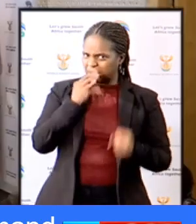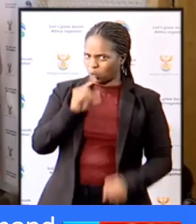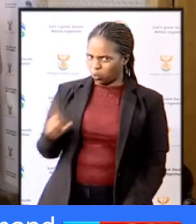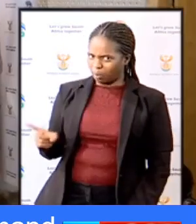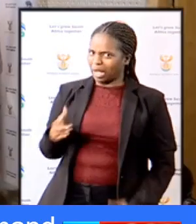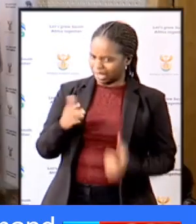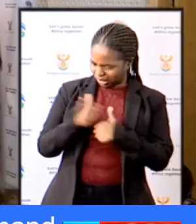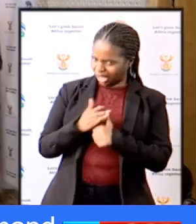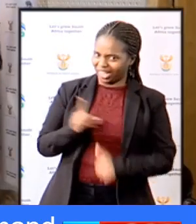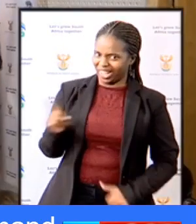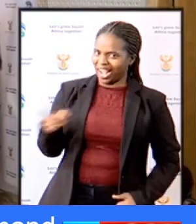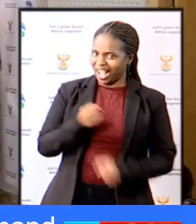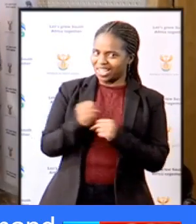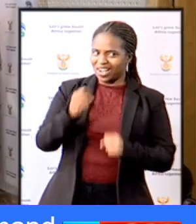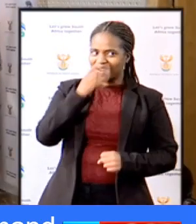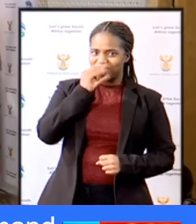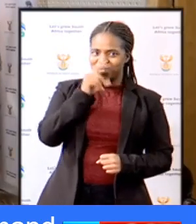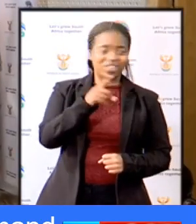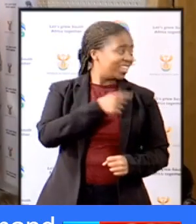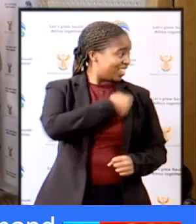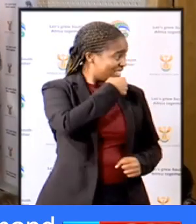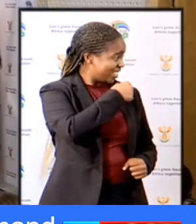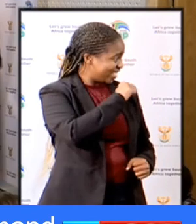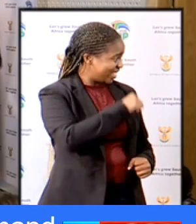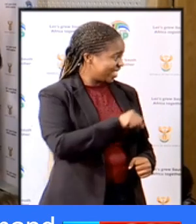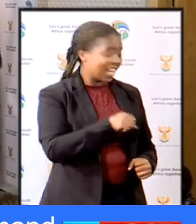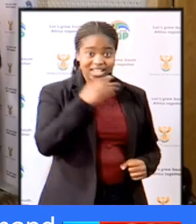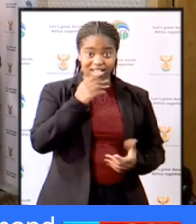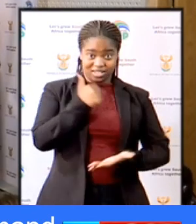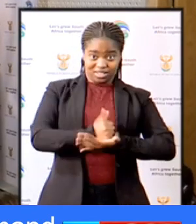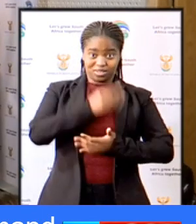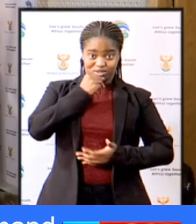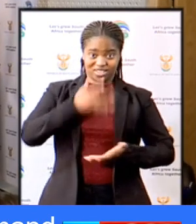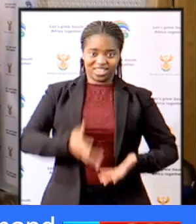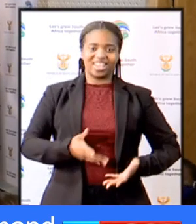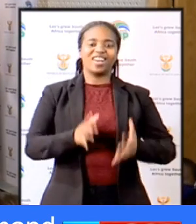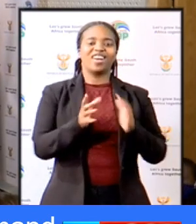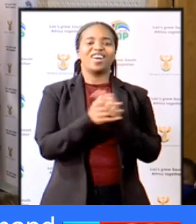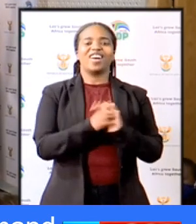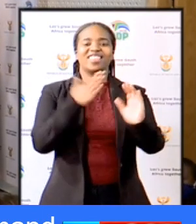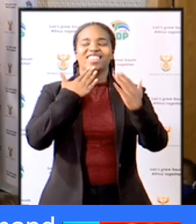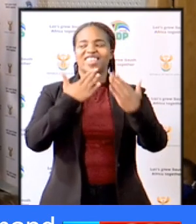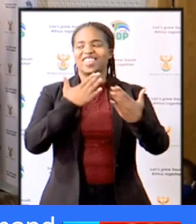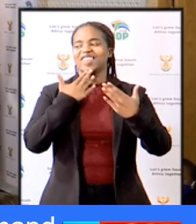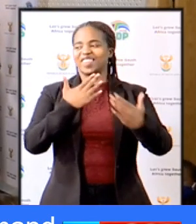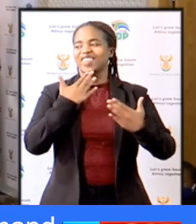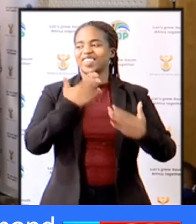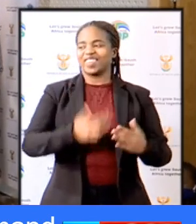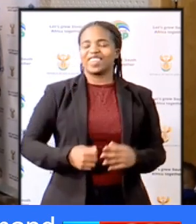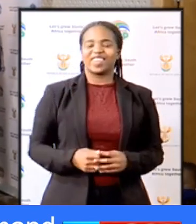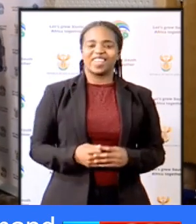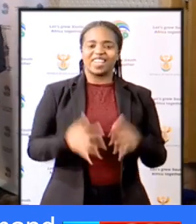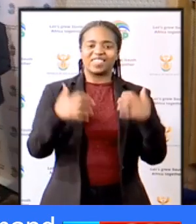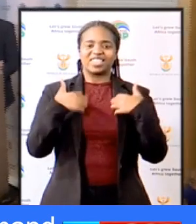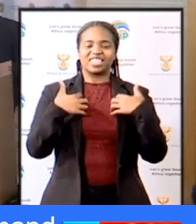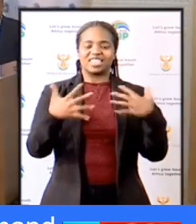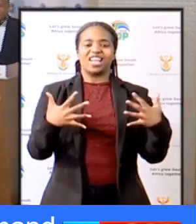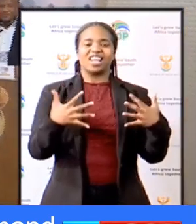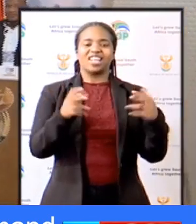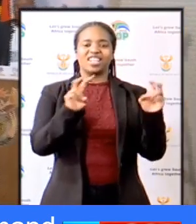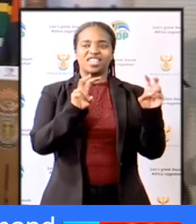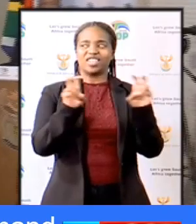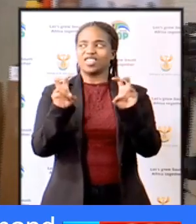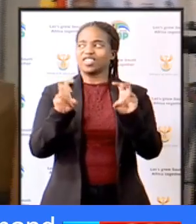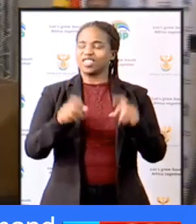Agazakulun. You can use that mic, yes. I can speak from here. Okay, yes. Thank you. I will start with the issue of